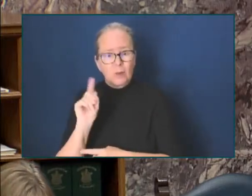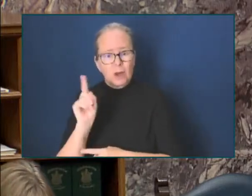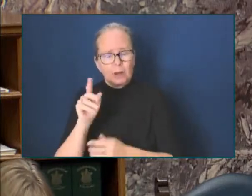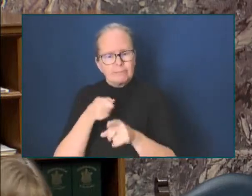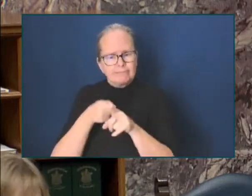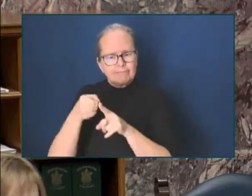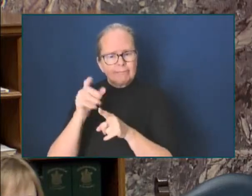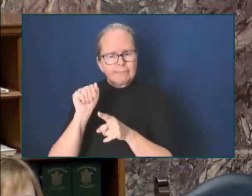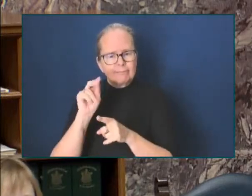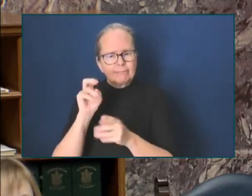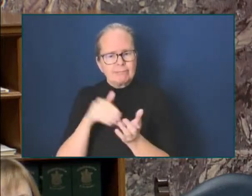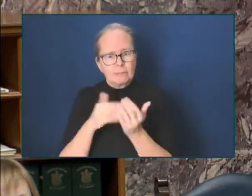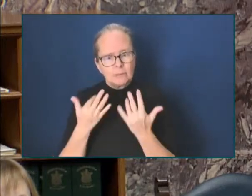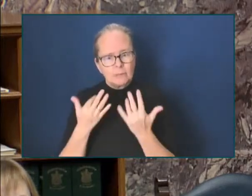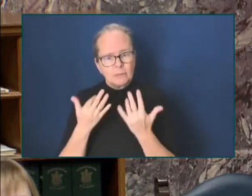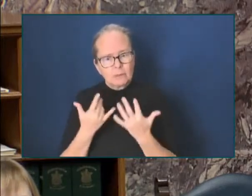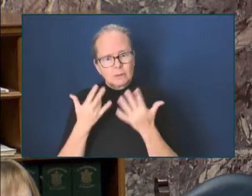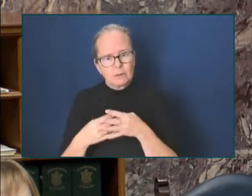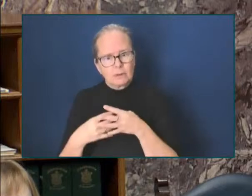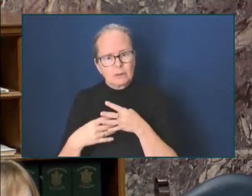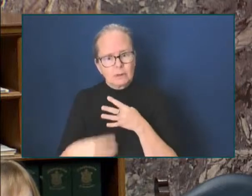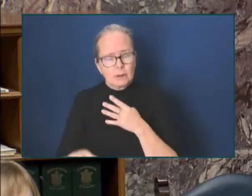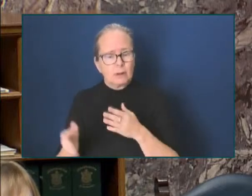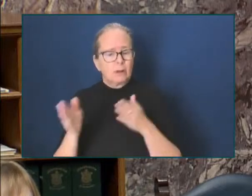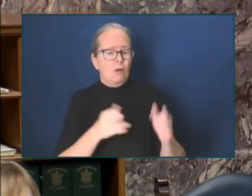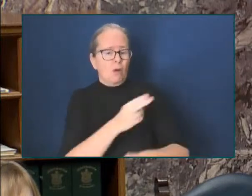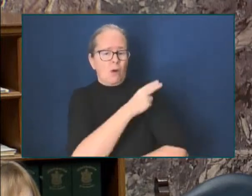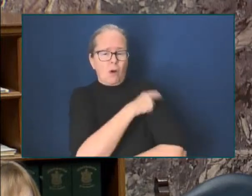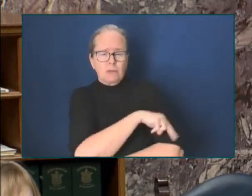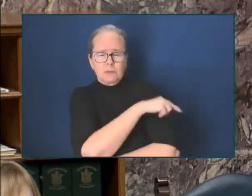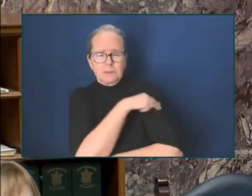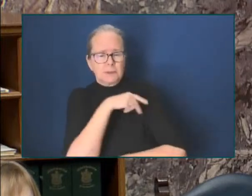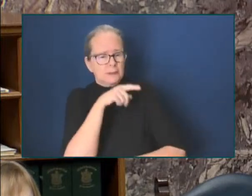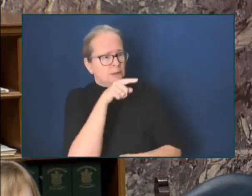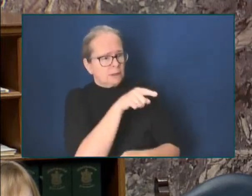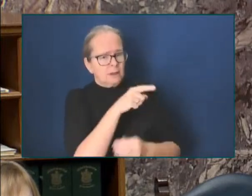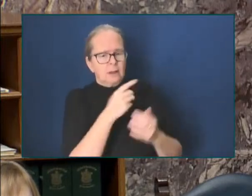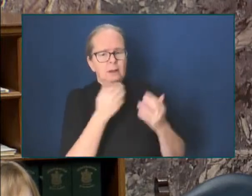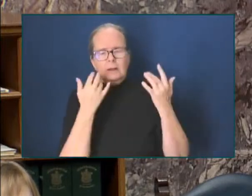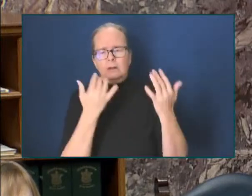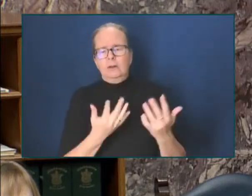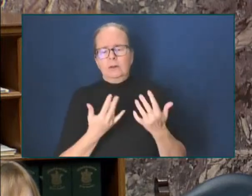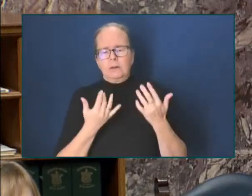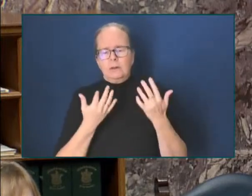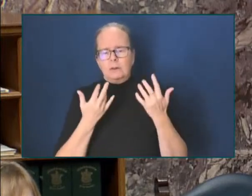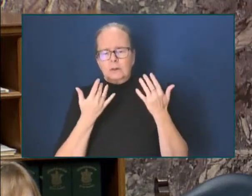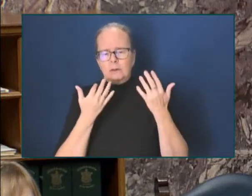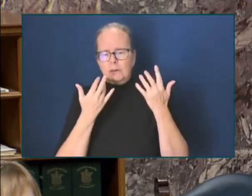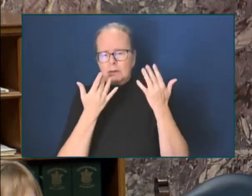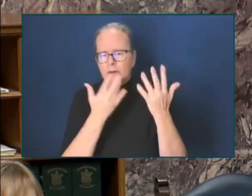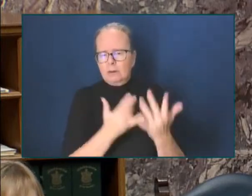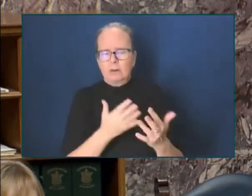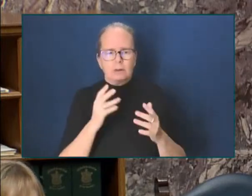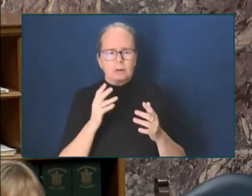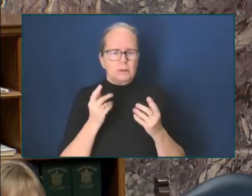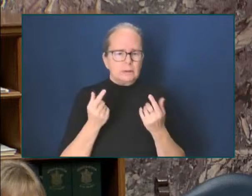wait times, young parents worried about their young children, spending up to 15 hours in